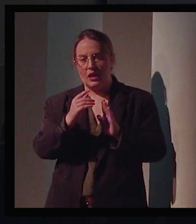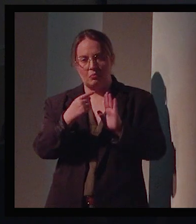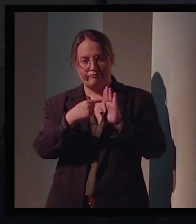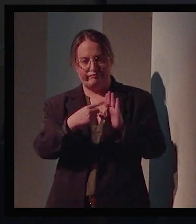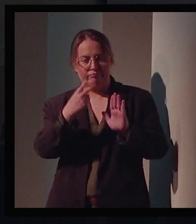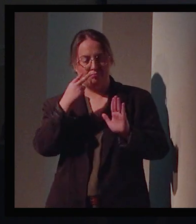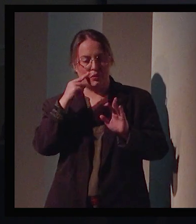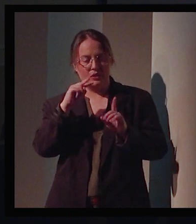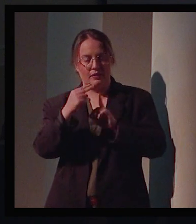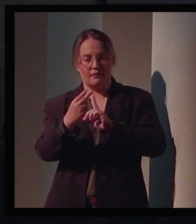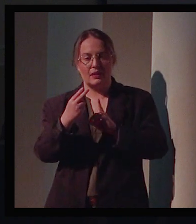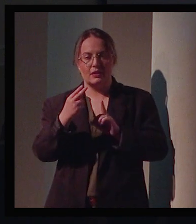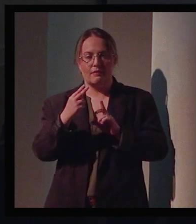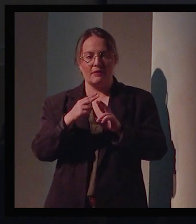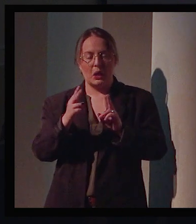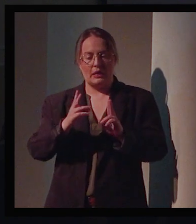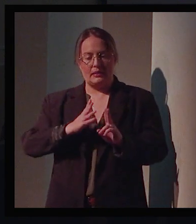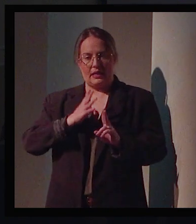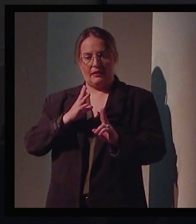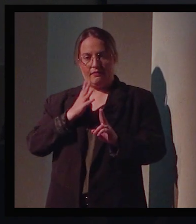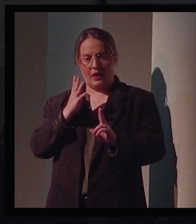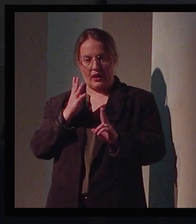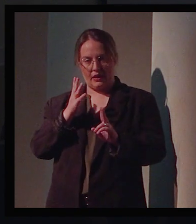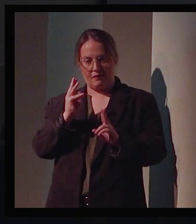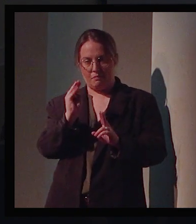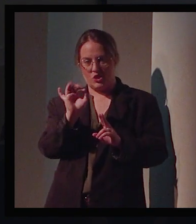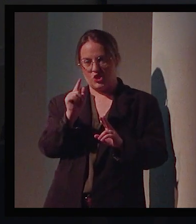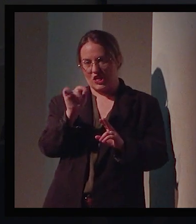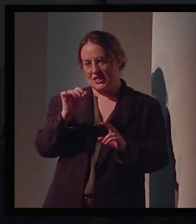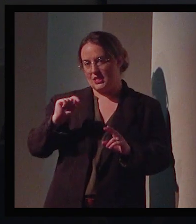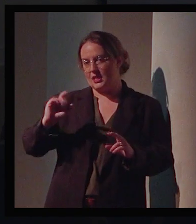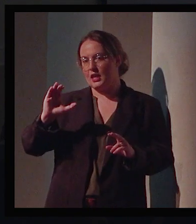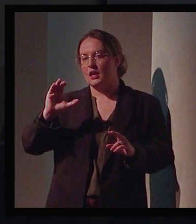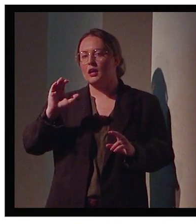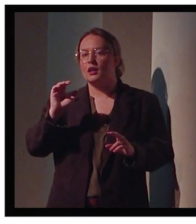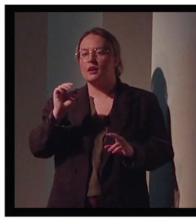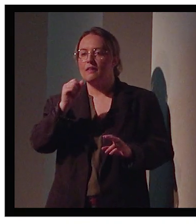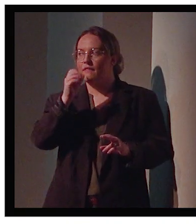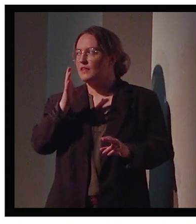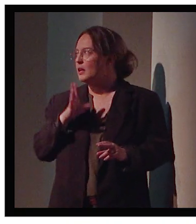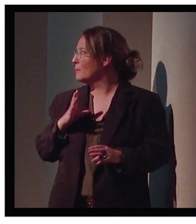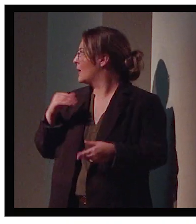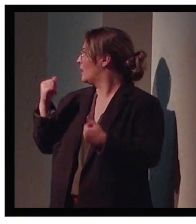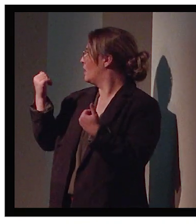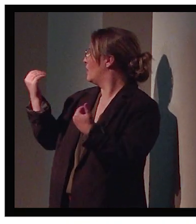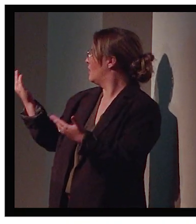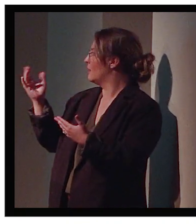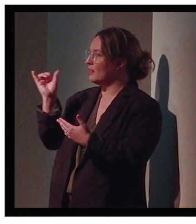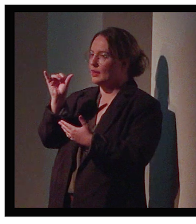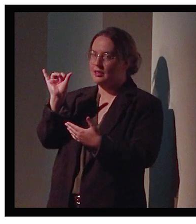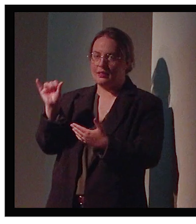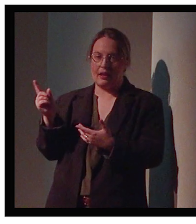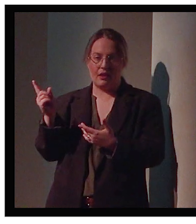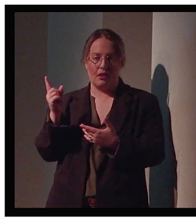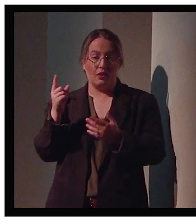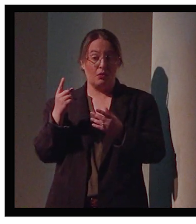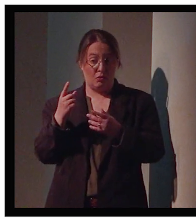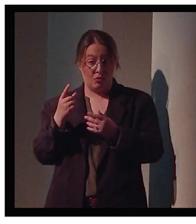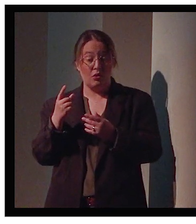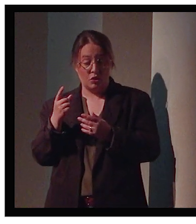majestic. Sentimentalized visions of earthly and female fecundity, like this one, produced again for an